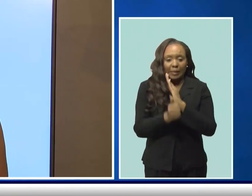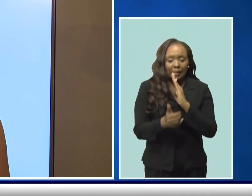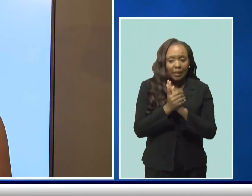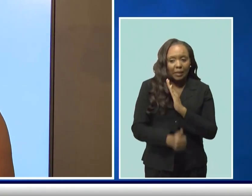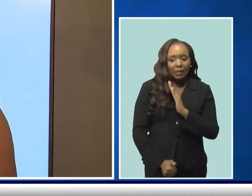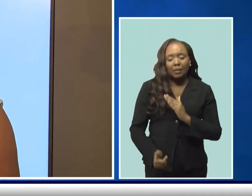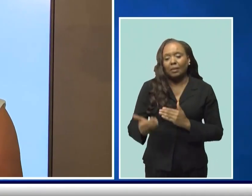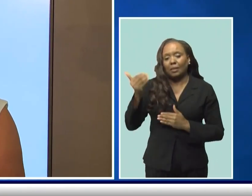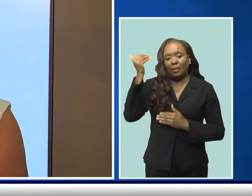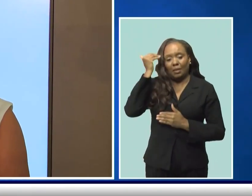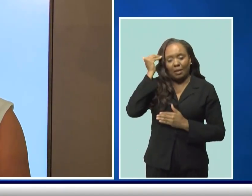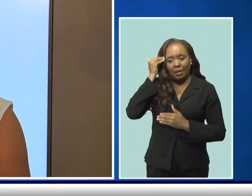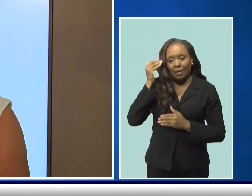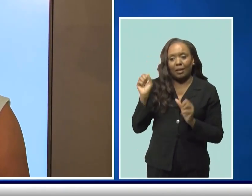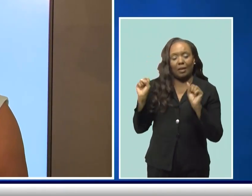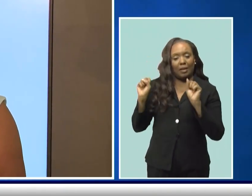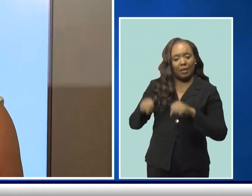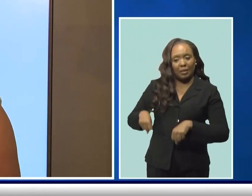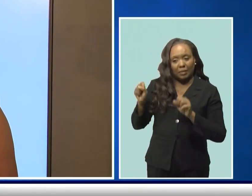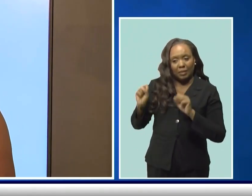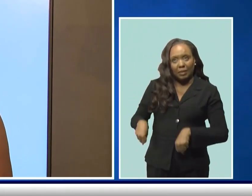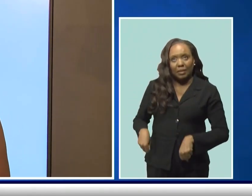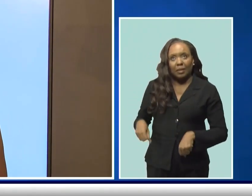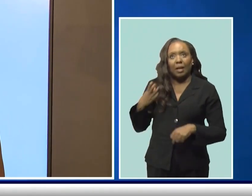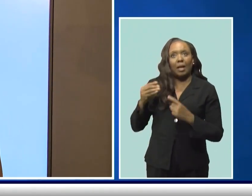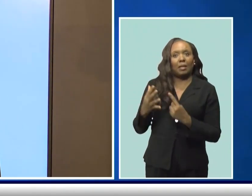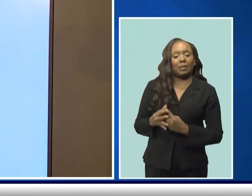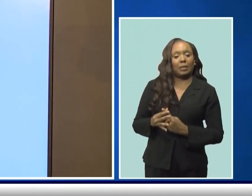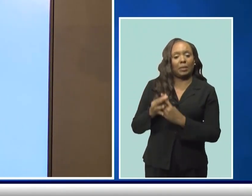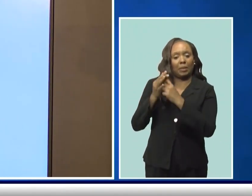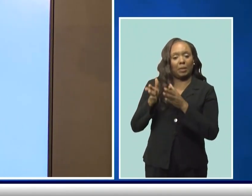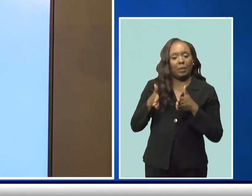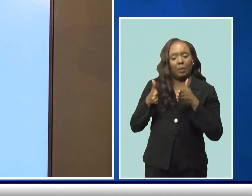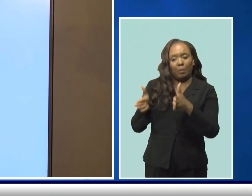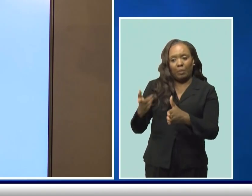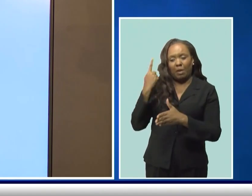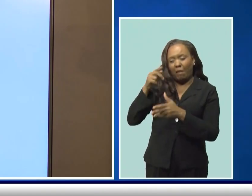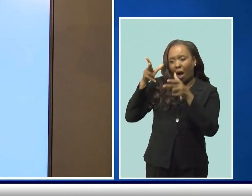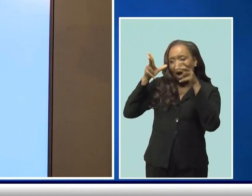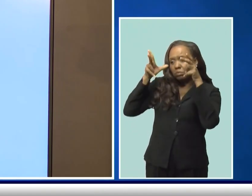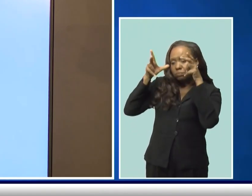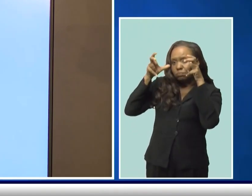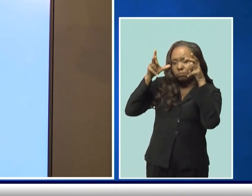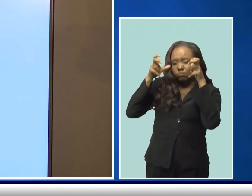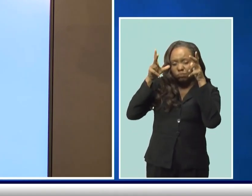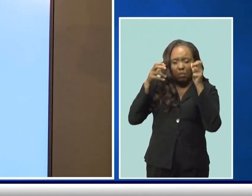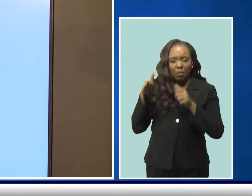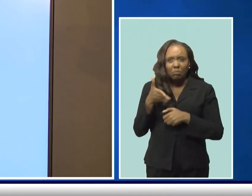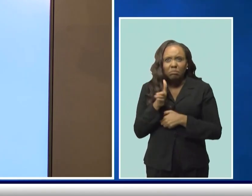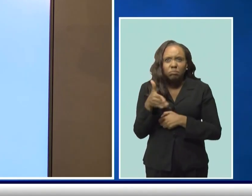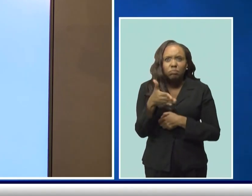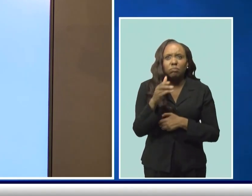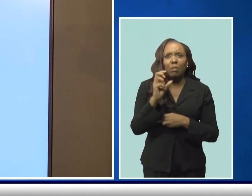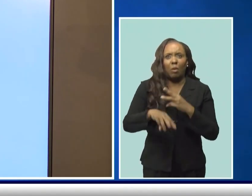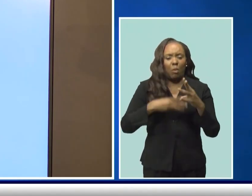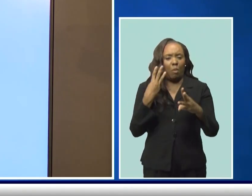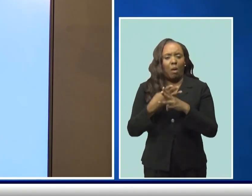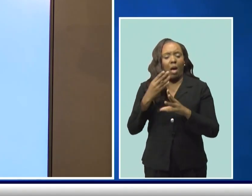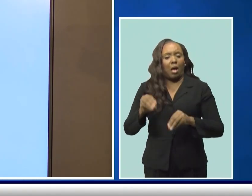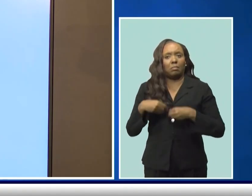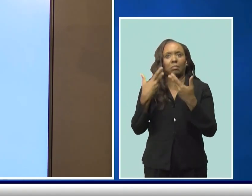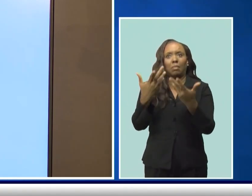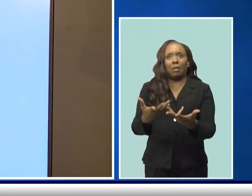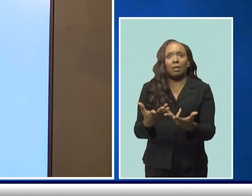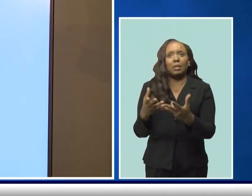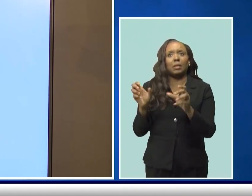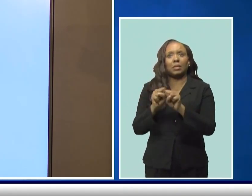knowledge, abilities, and unique ways of seeing, navigating, and contributing to